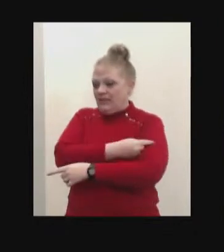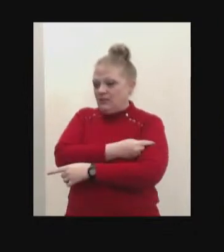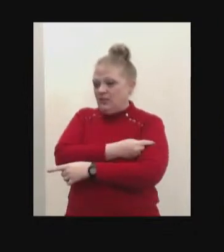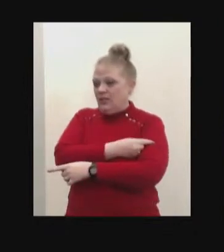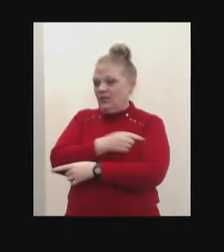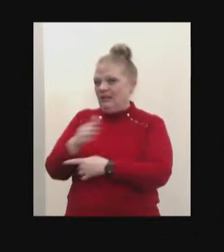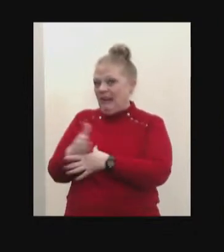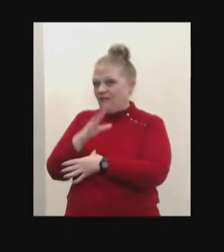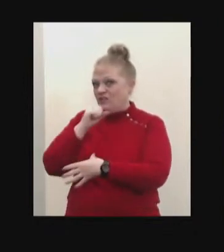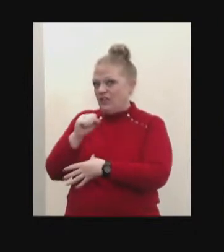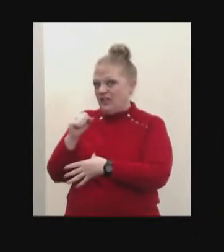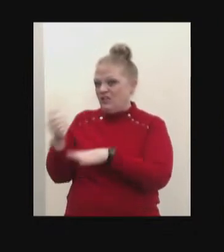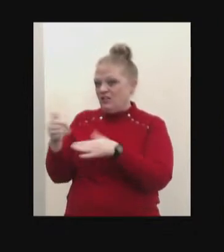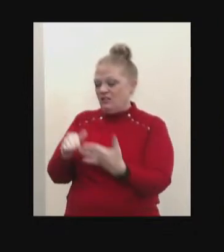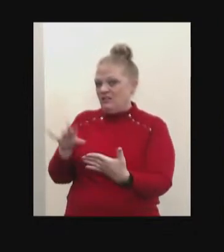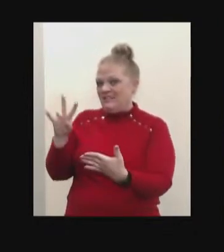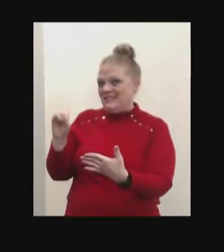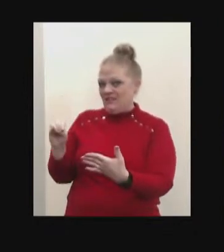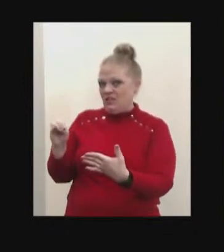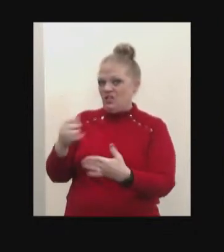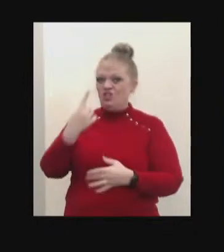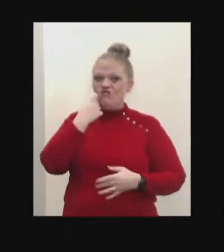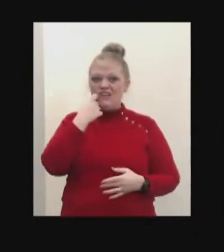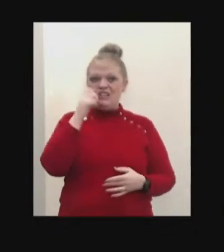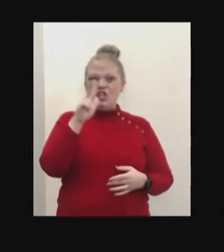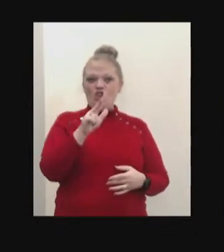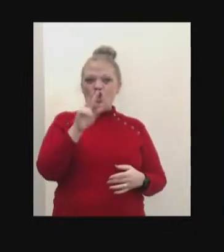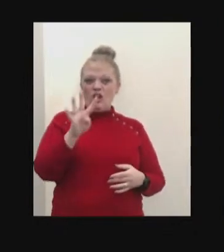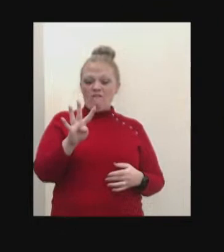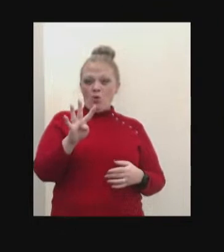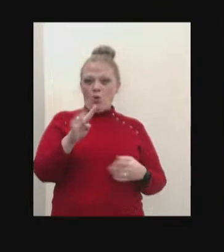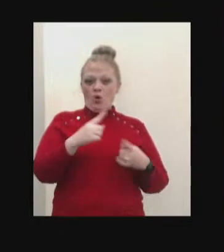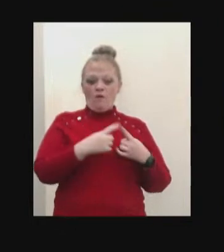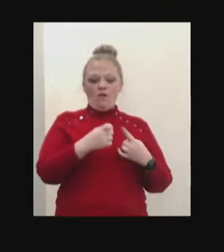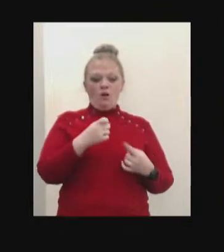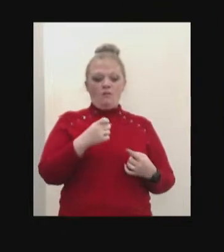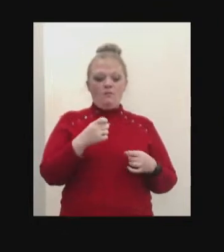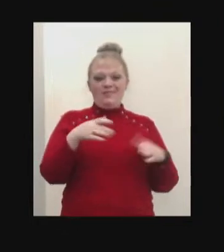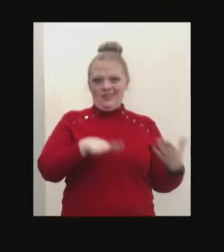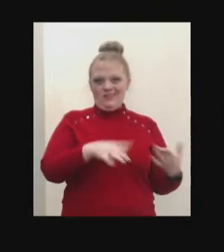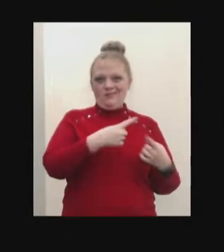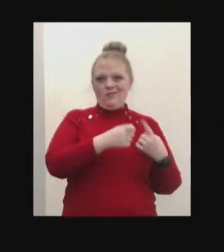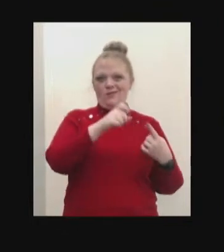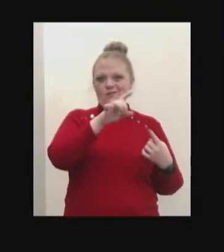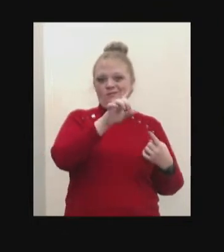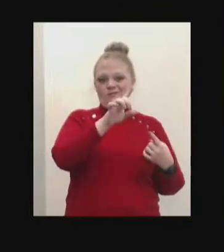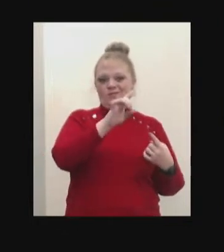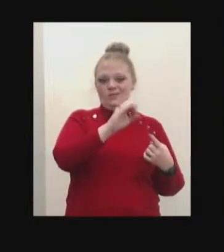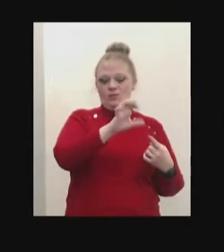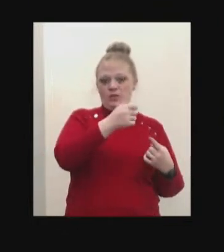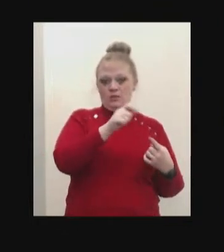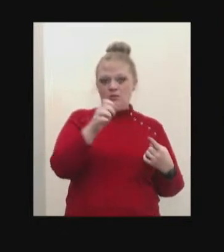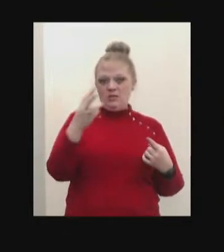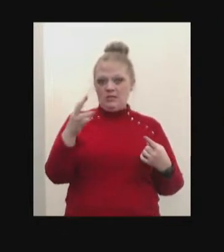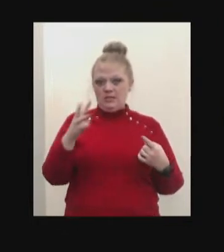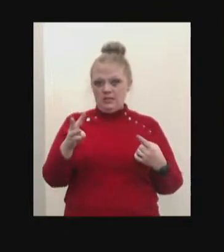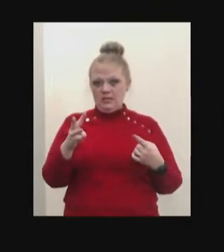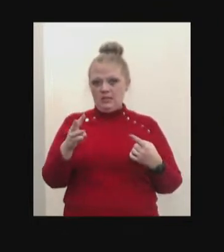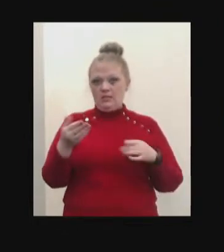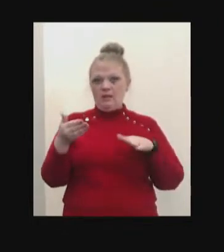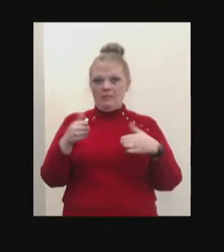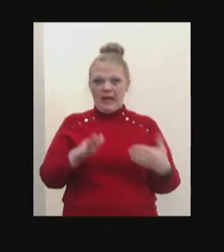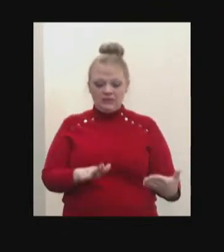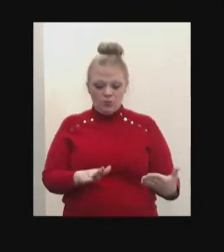Among the most recent group, the 34 deaths from December 10th to 16th, the average age of those who perished who were fully vaccinated was